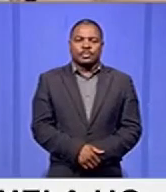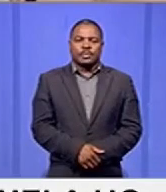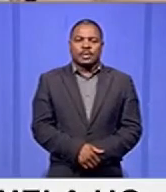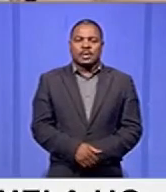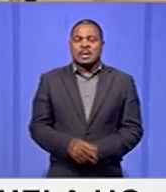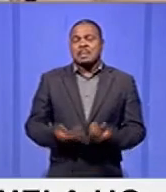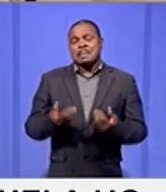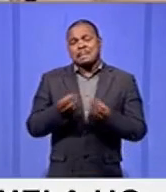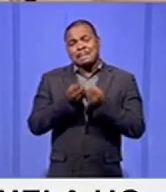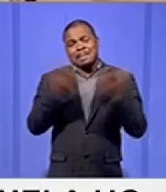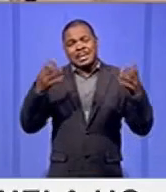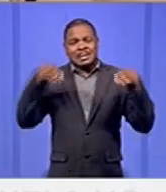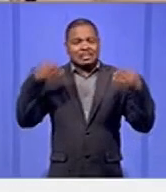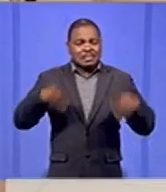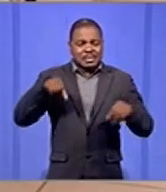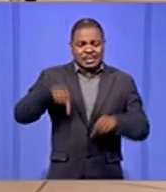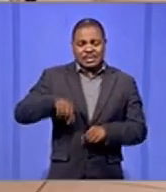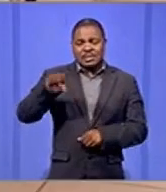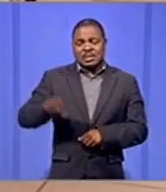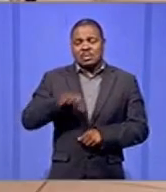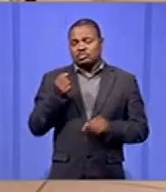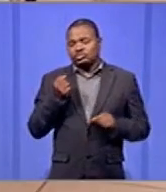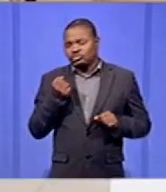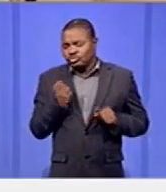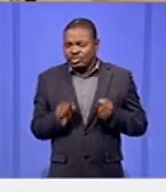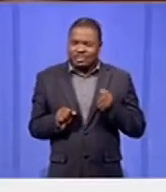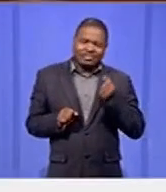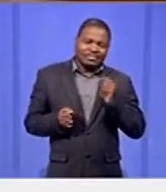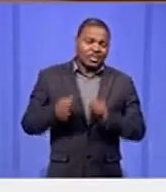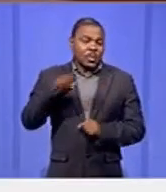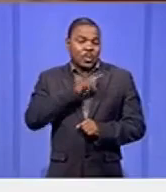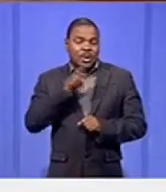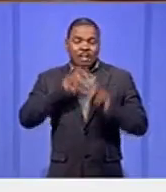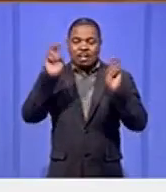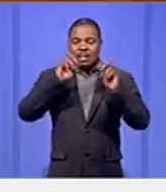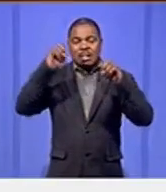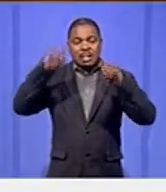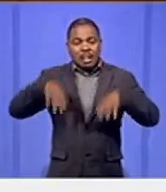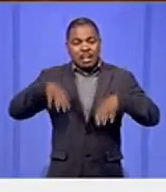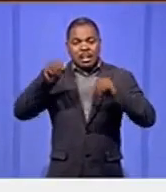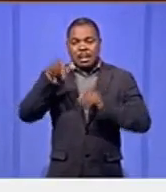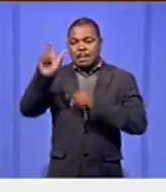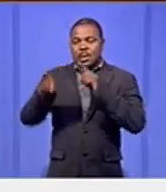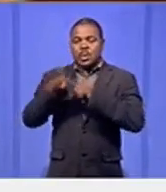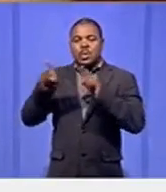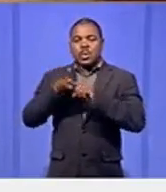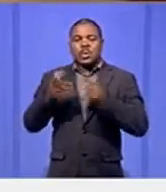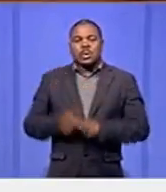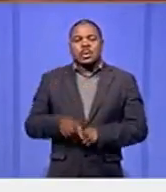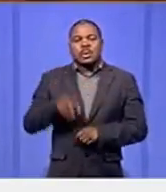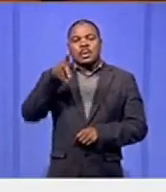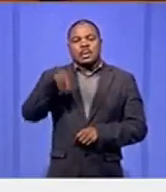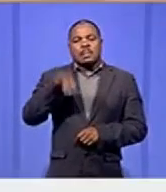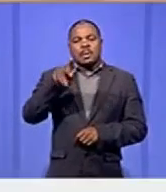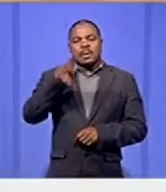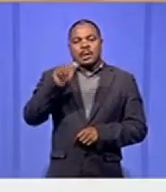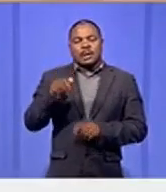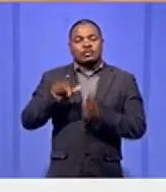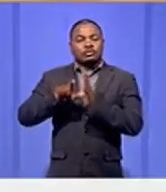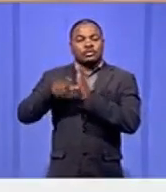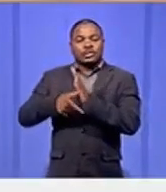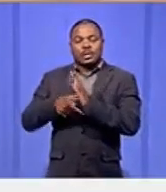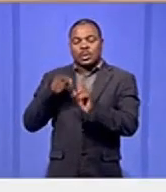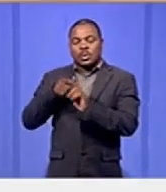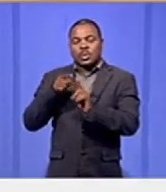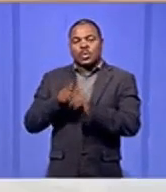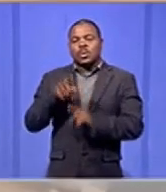Dikgwebo tse ngata Afrika Borwa di hula ka boima ka lebaka la bothata ba phepelo motlakase. Mothehi ebile e le monga kgwebo ya Pika Designs, Phindulo Monyai.